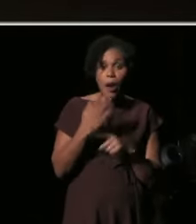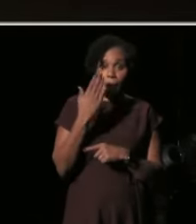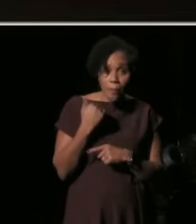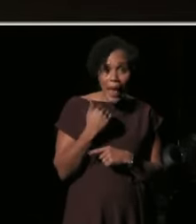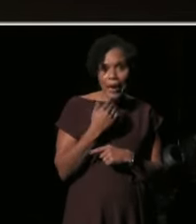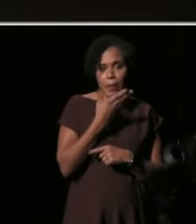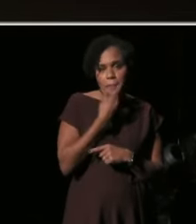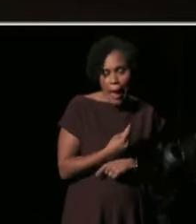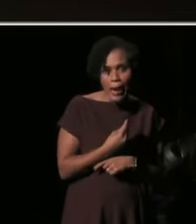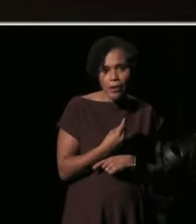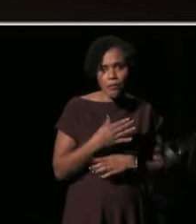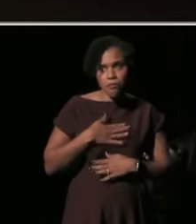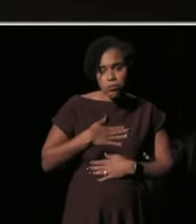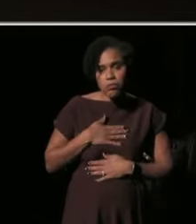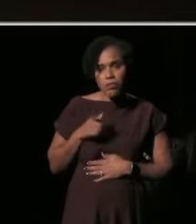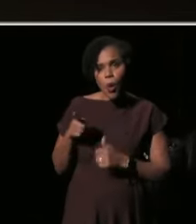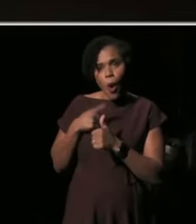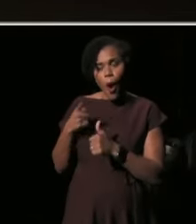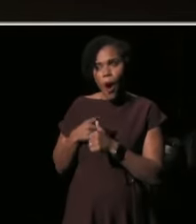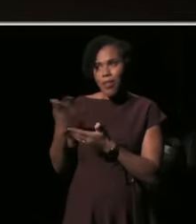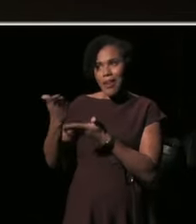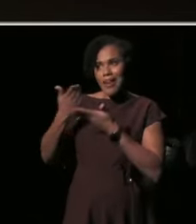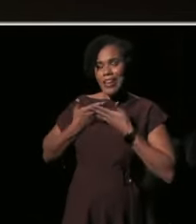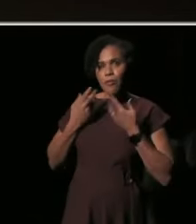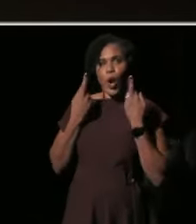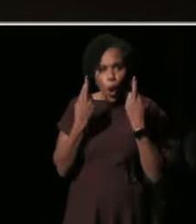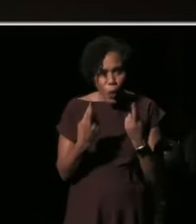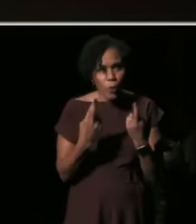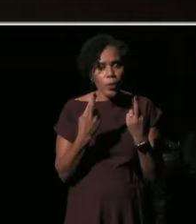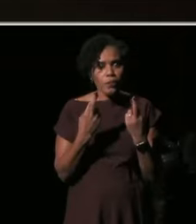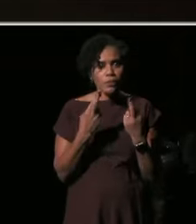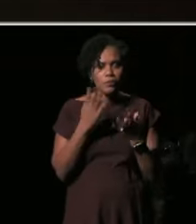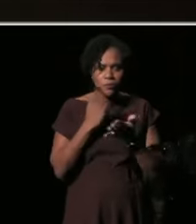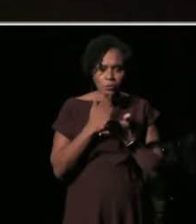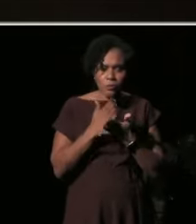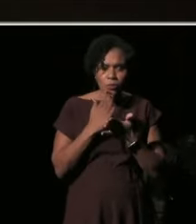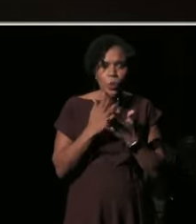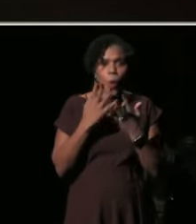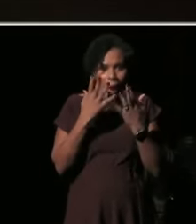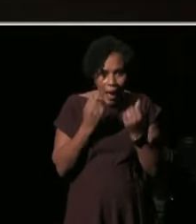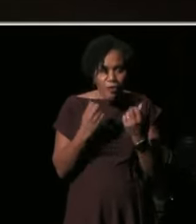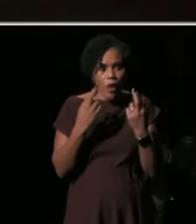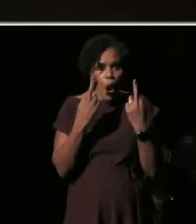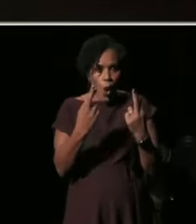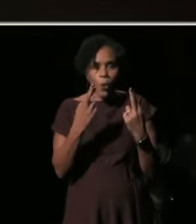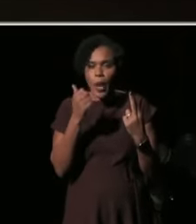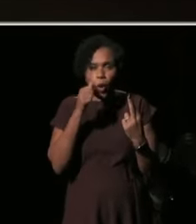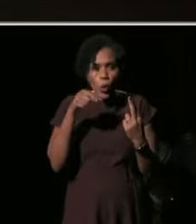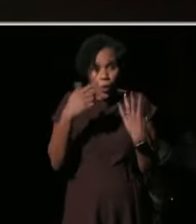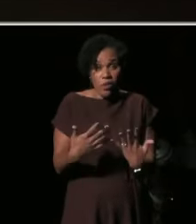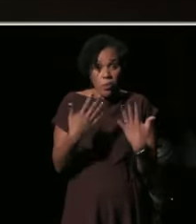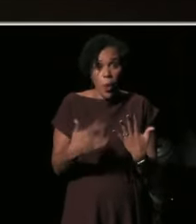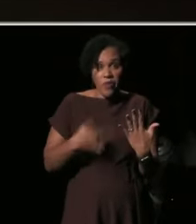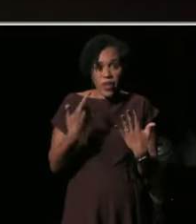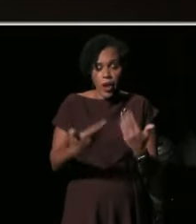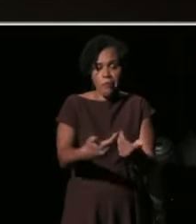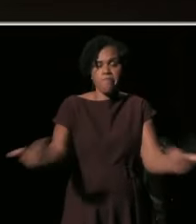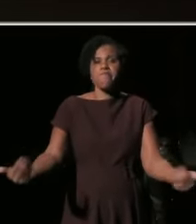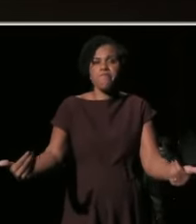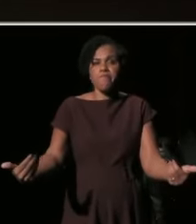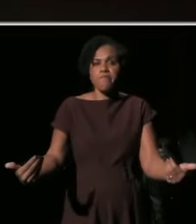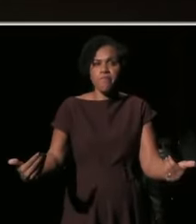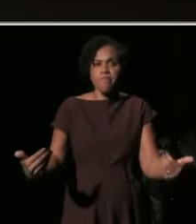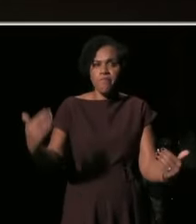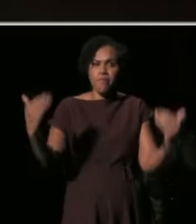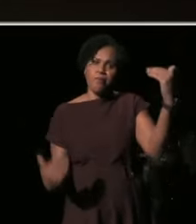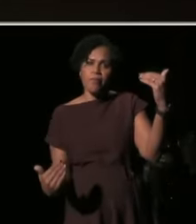that there is real, real hope in this very divided time. Service to